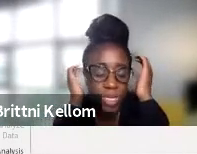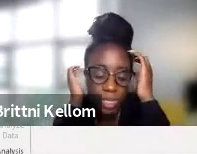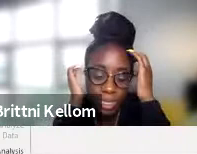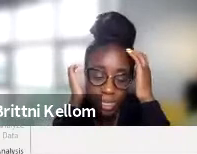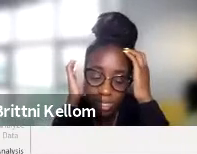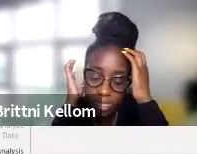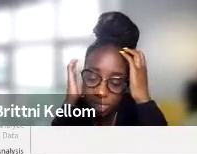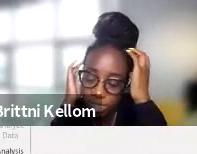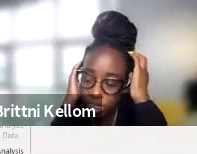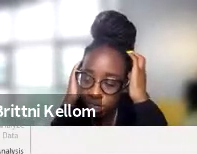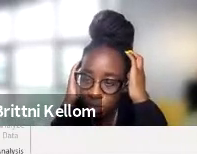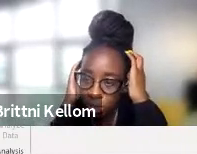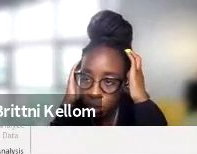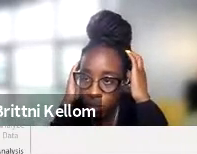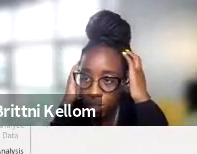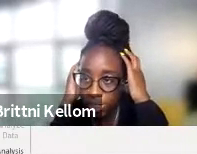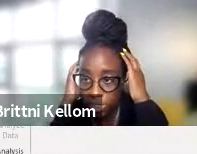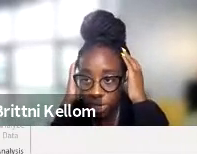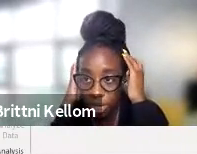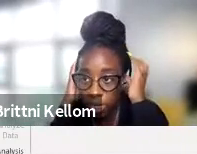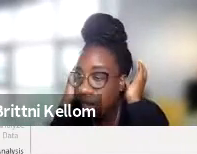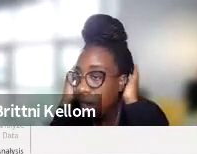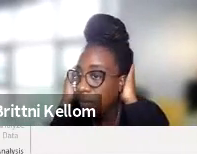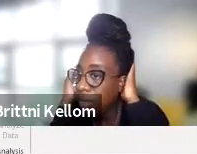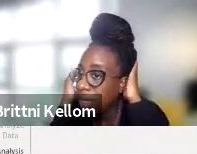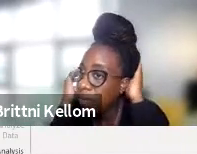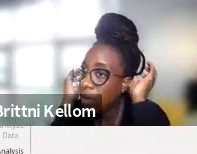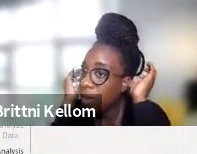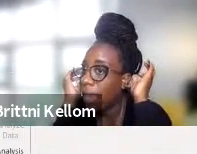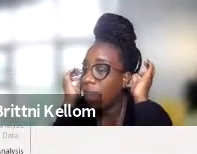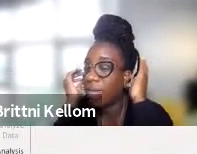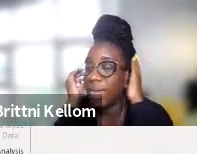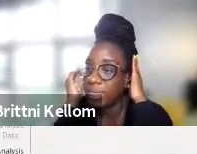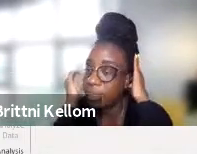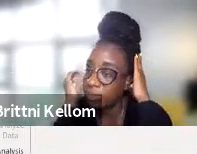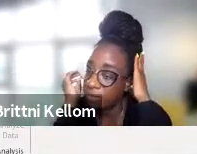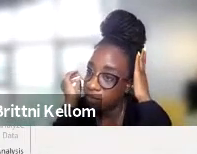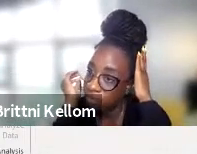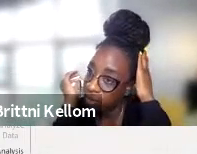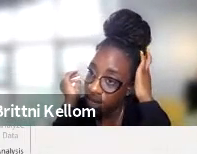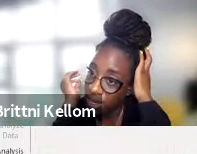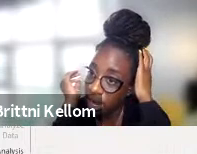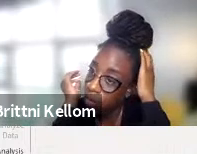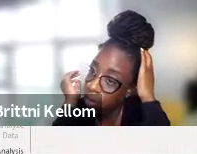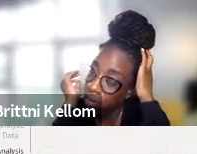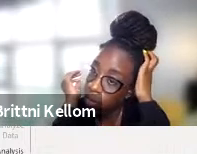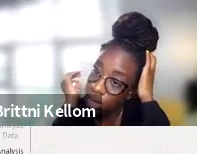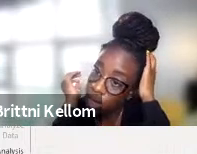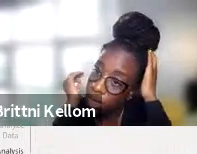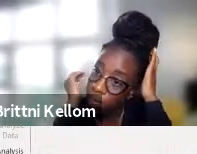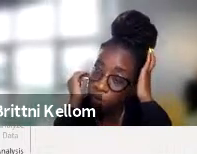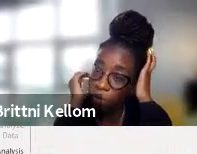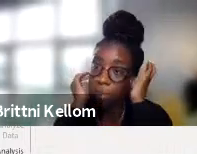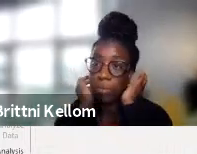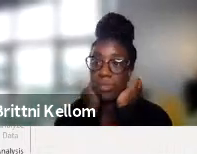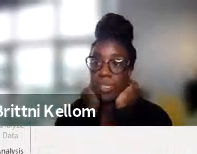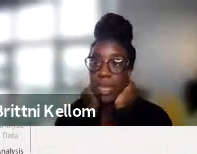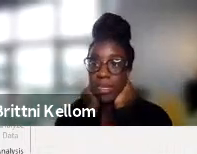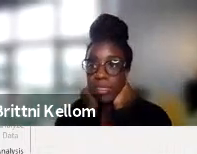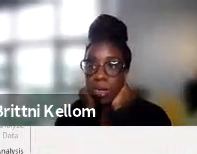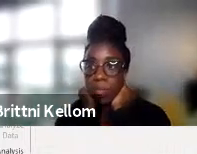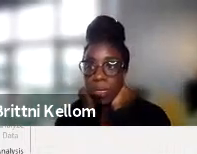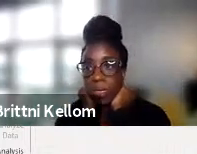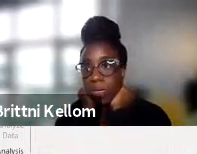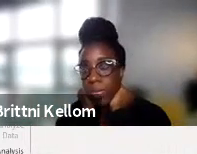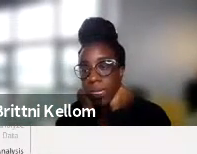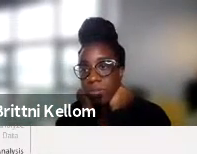kind of using a list to determine where we wanted to start are we having ideas for that now or are we waiting for bruce to